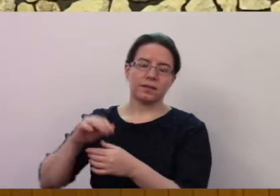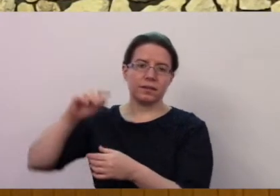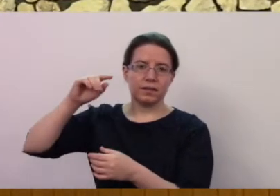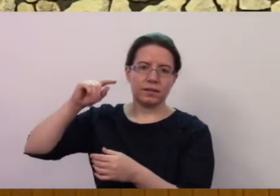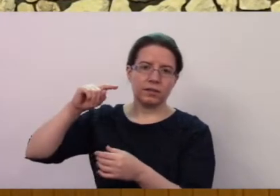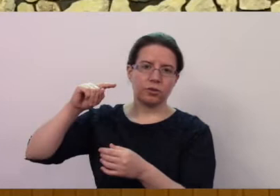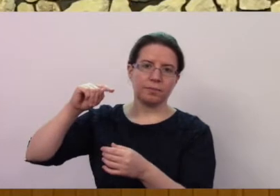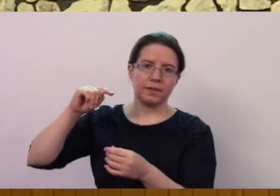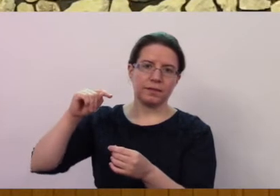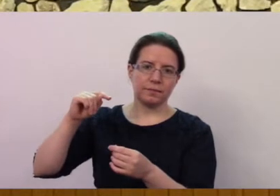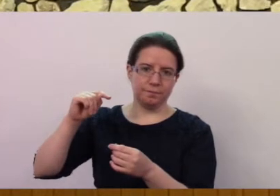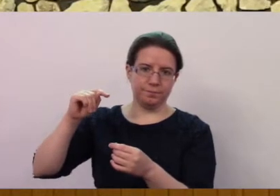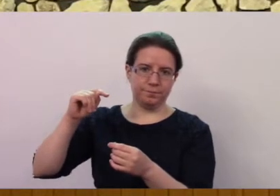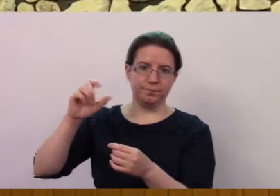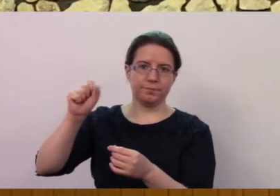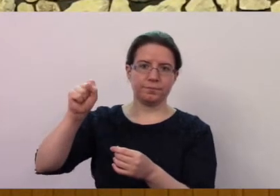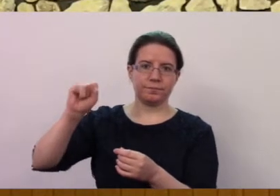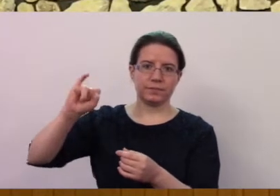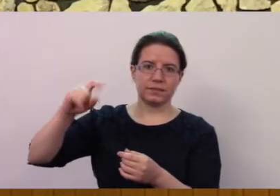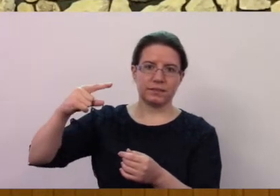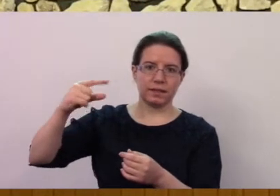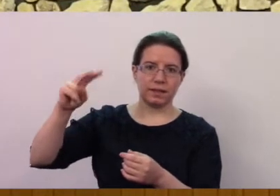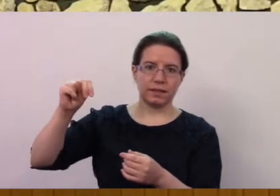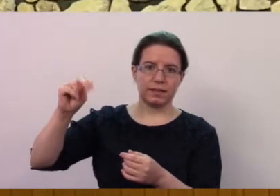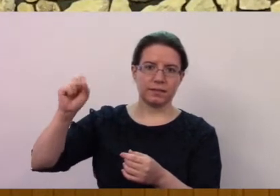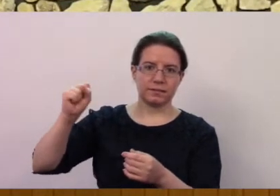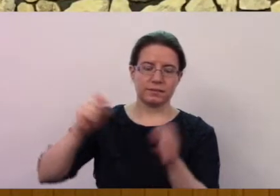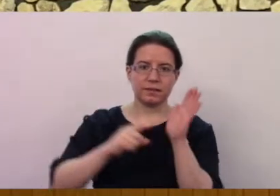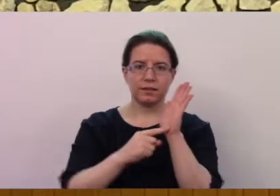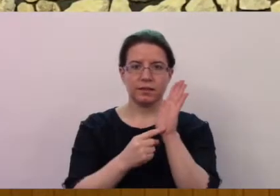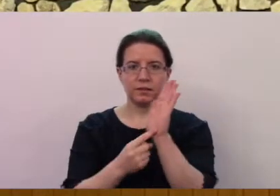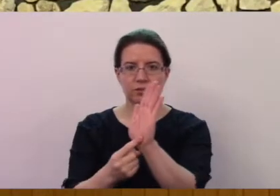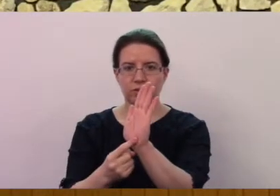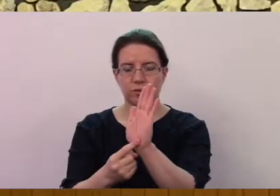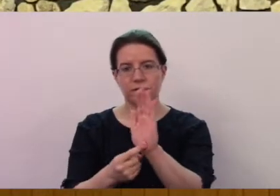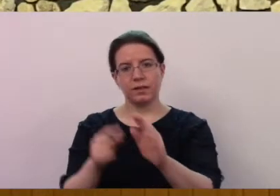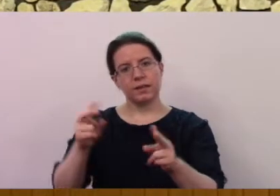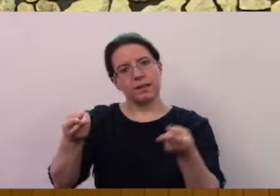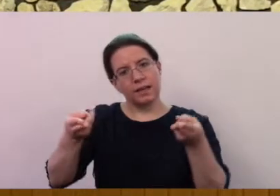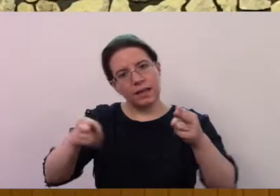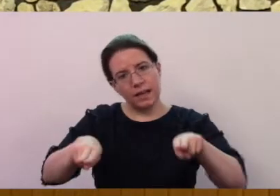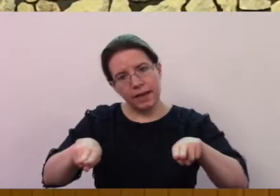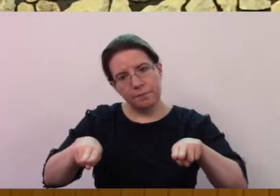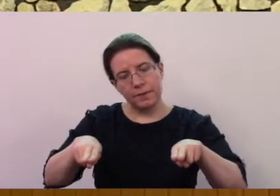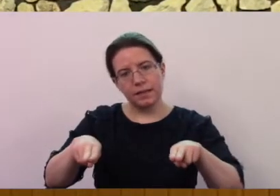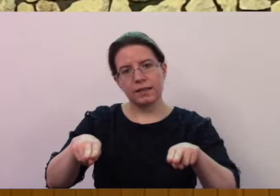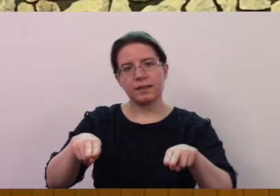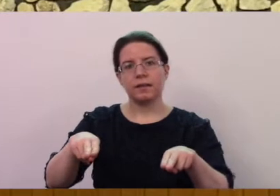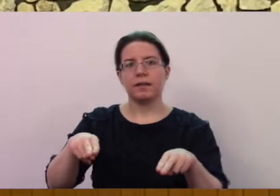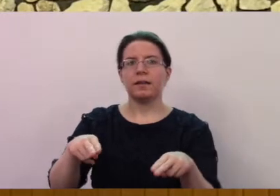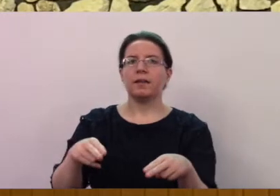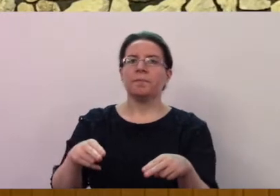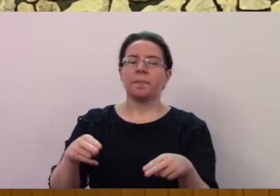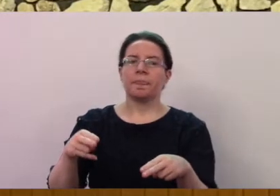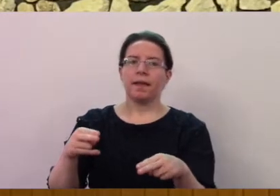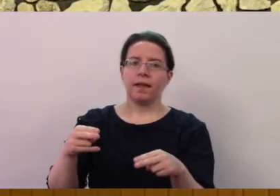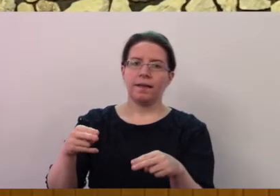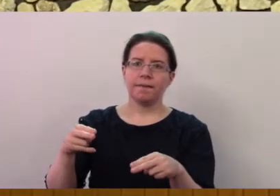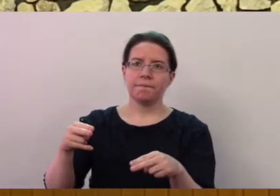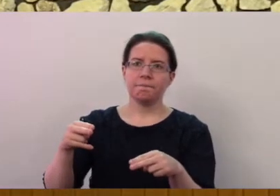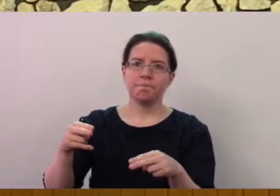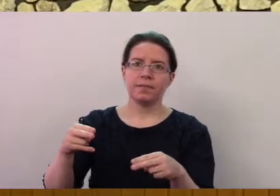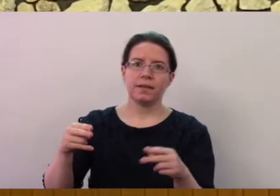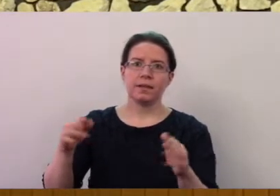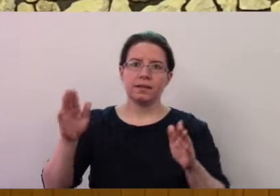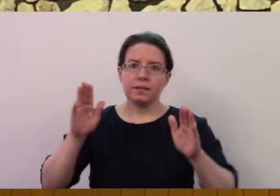earth, distress of nations. Does that sound familiar? Yes. With perplexity. That's